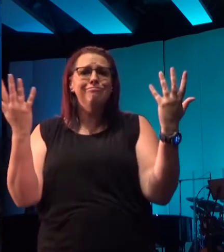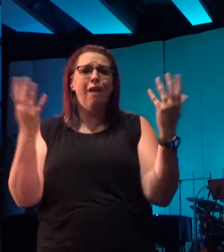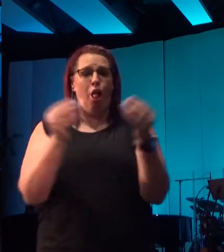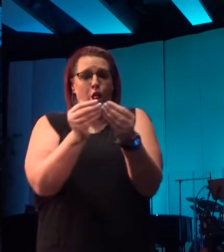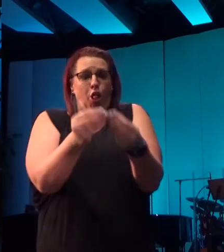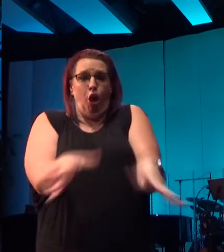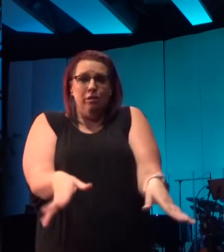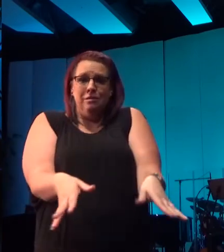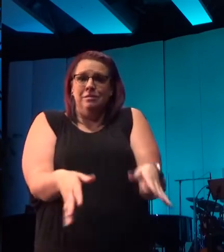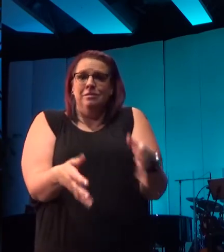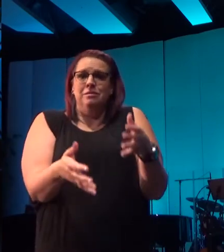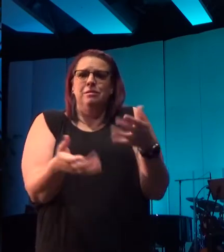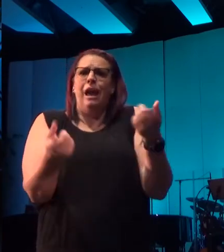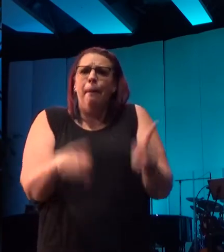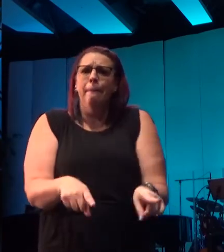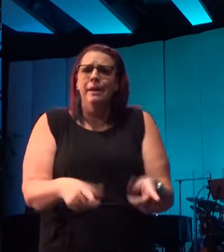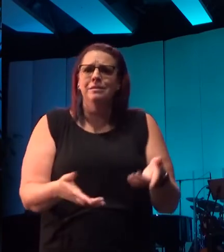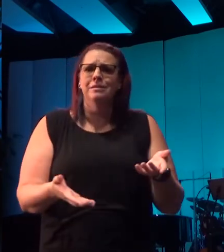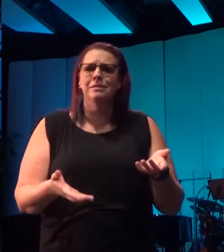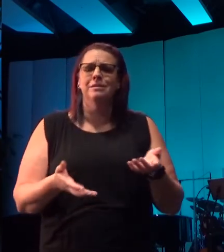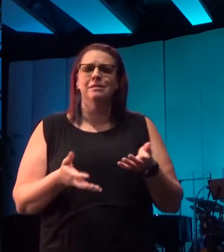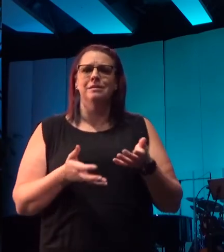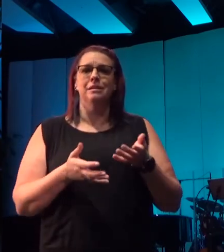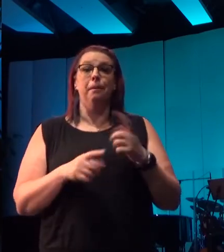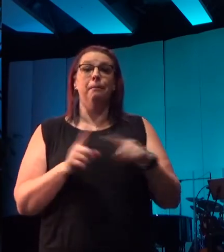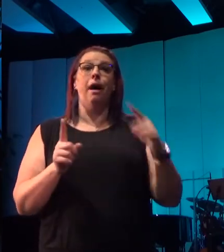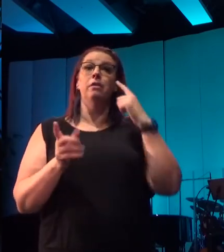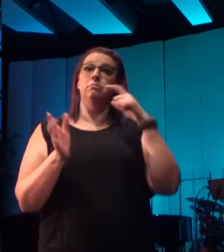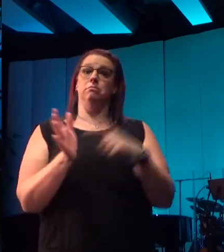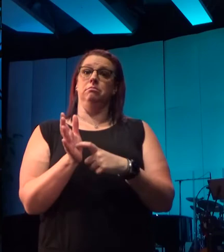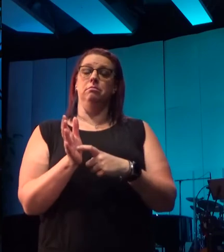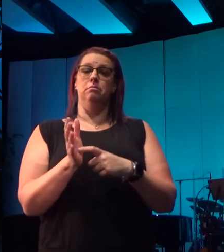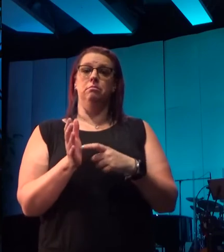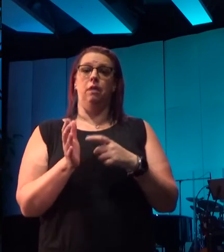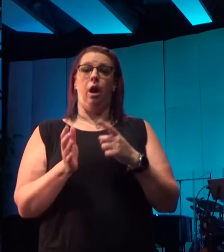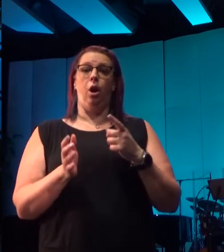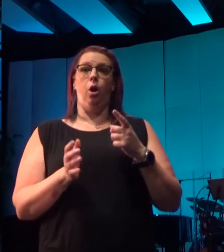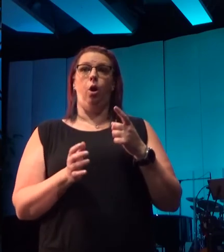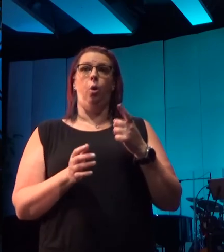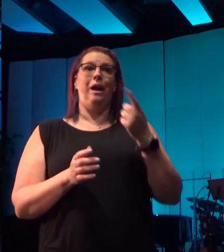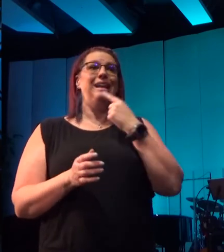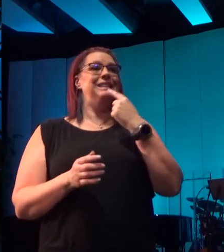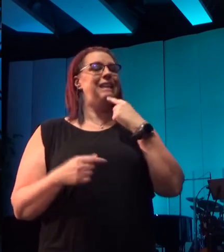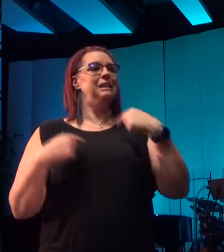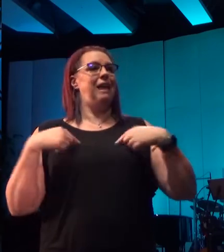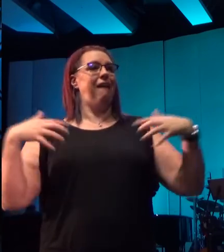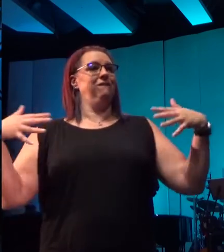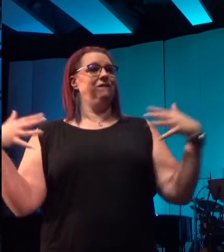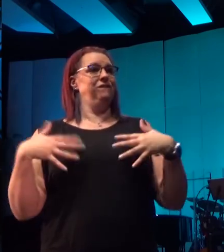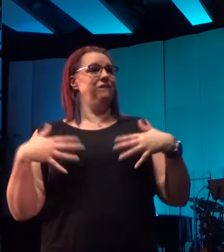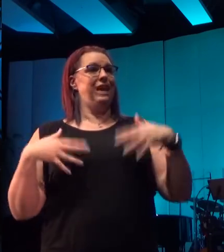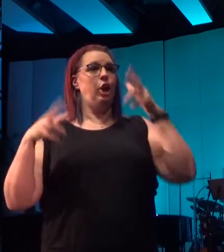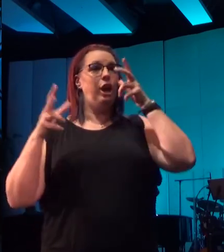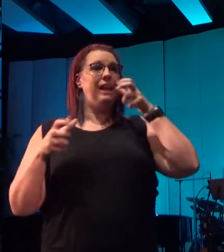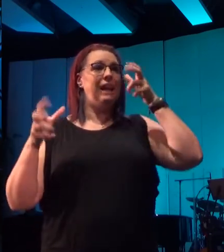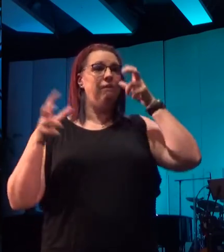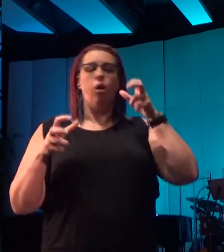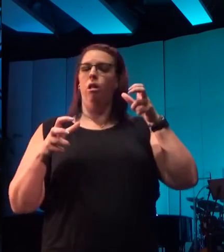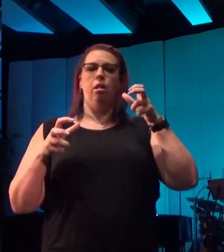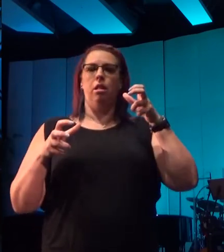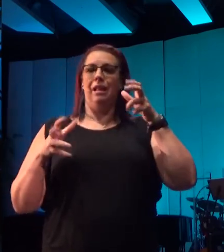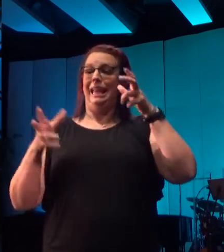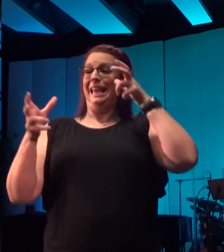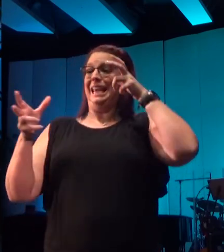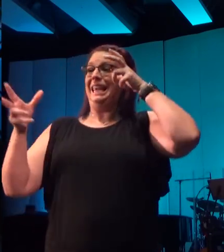happens, and yet notice that when he says, I will fear no evil, evil is often translated